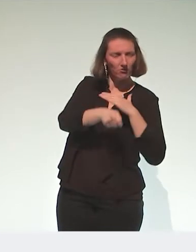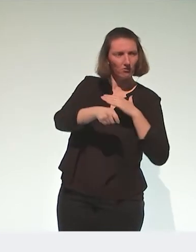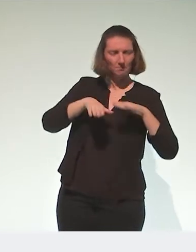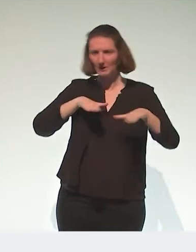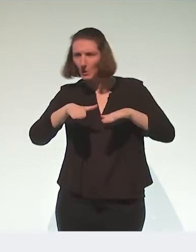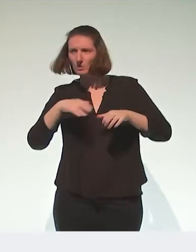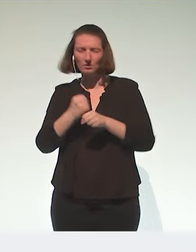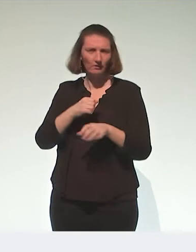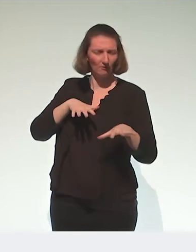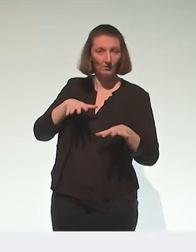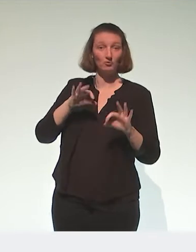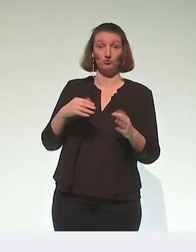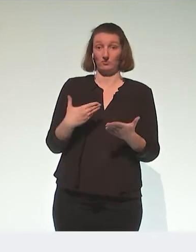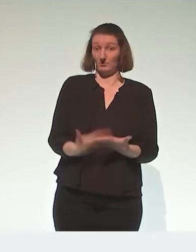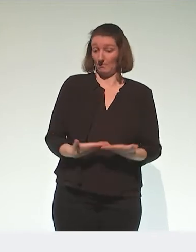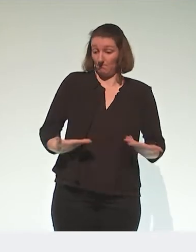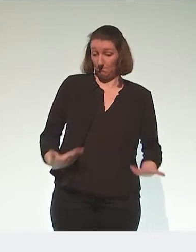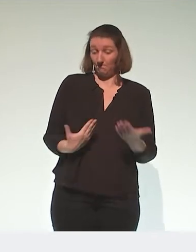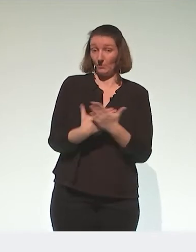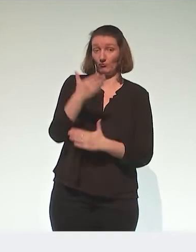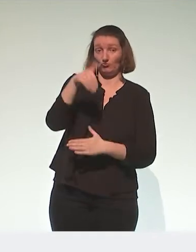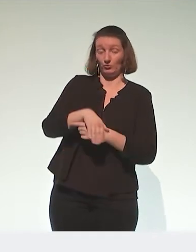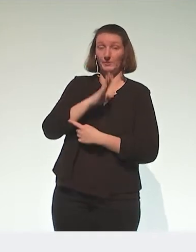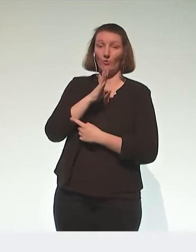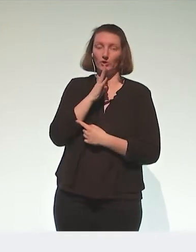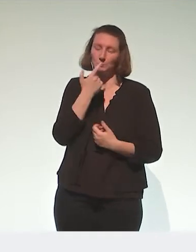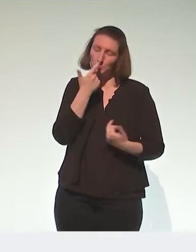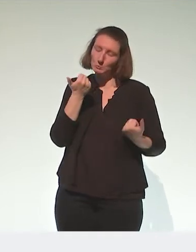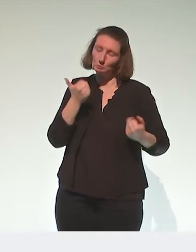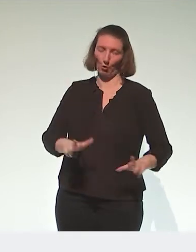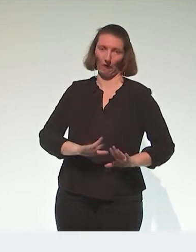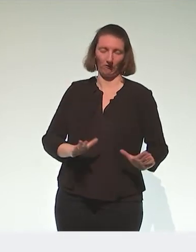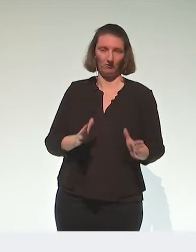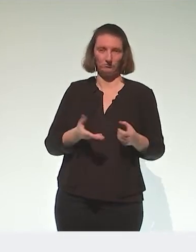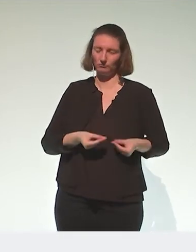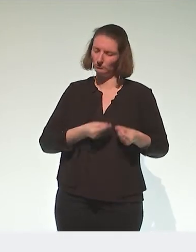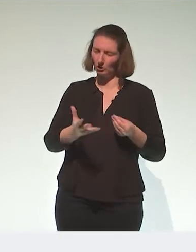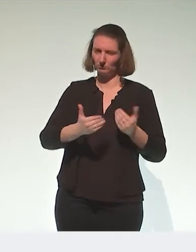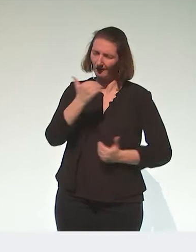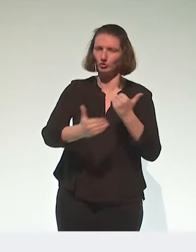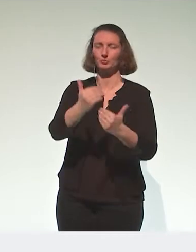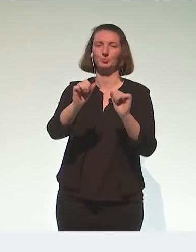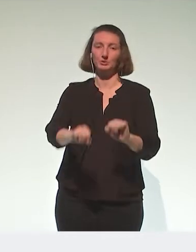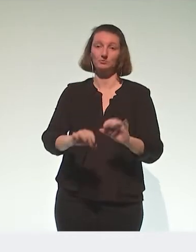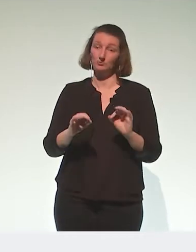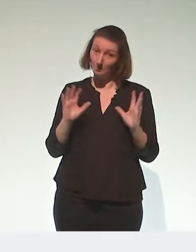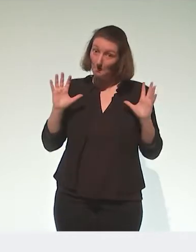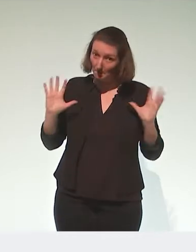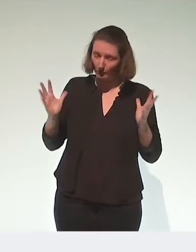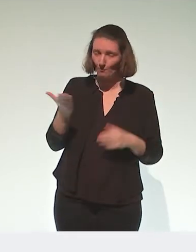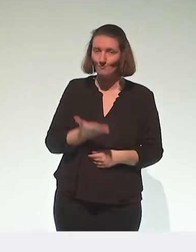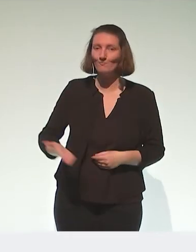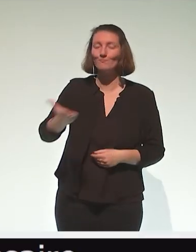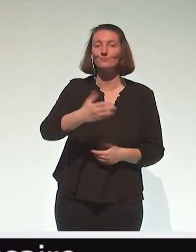and agree on inputs. This conference is, I'm sure, highly instrumental, and for